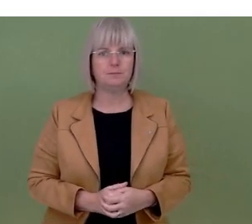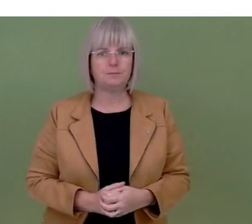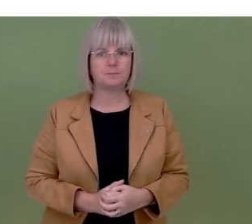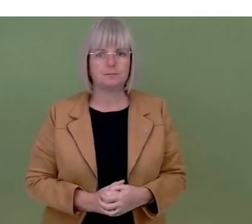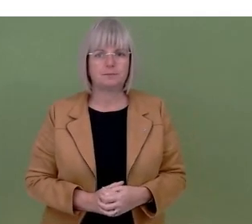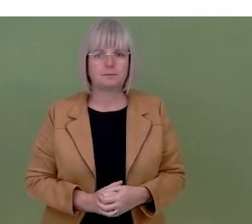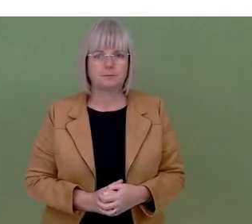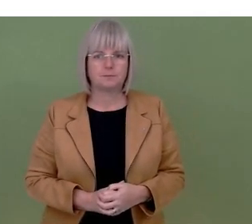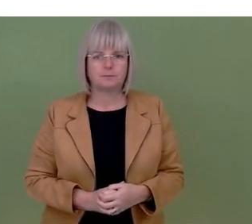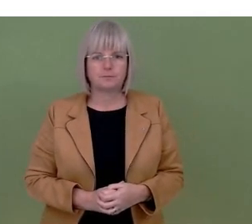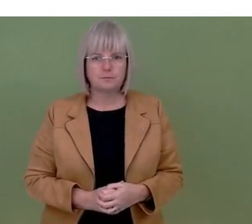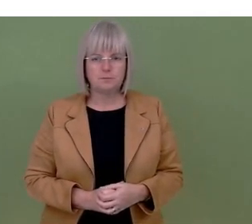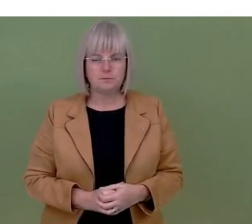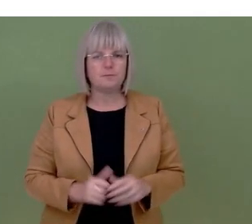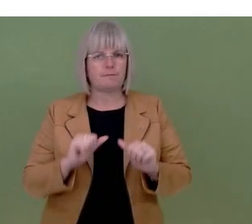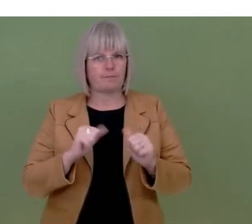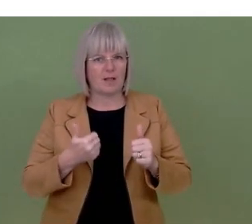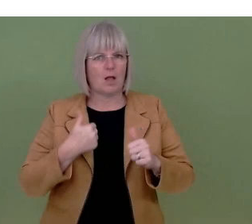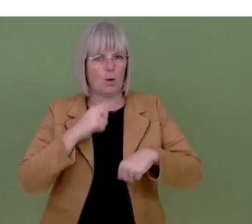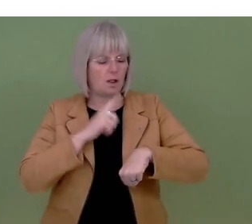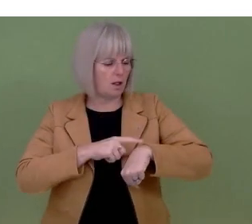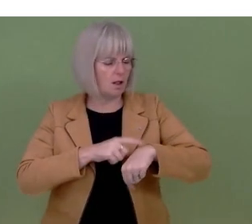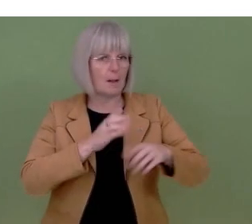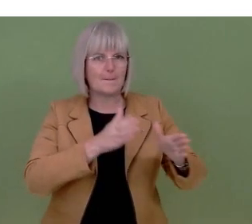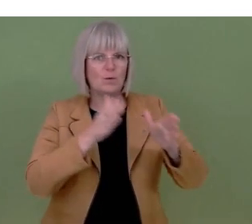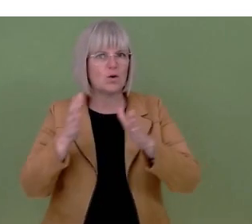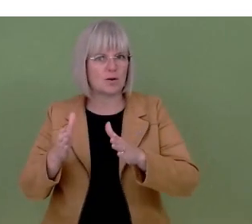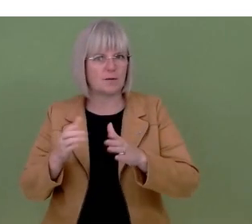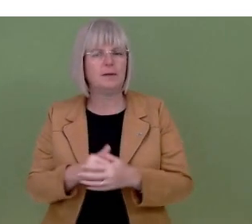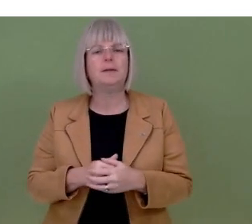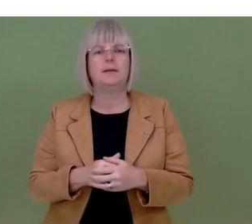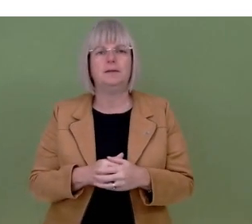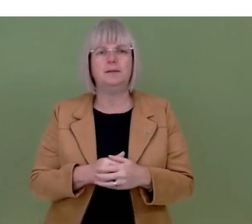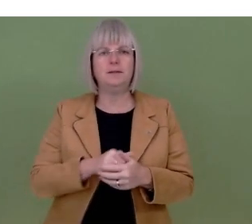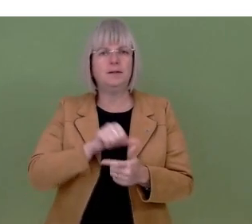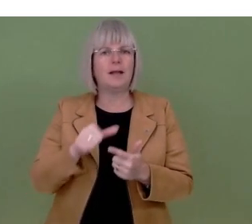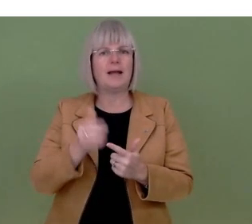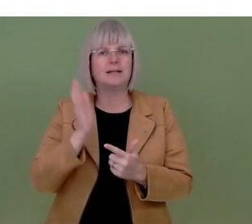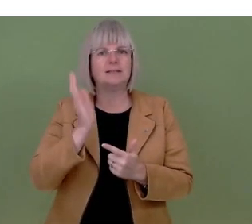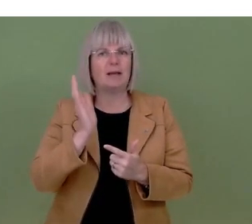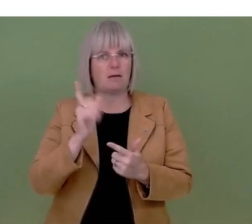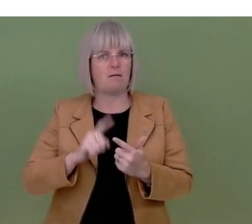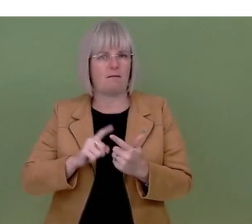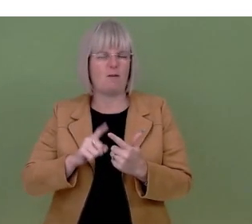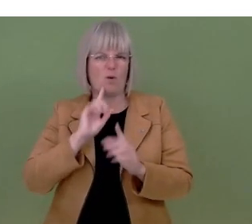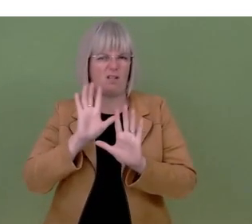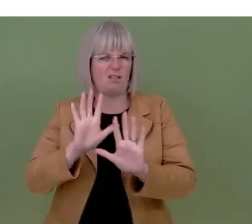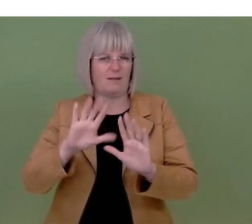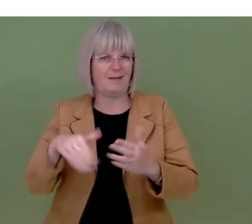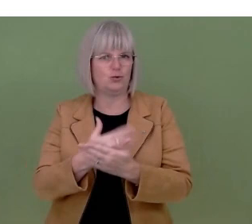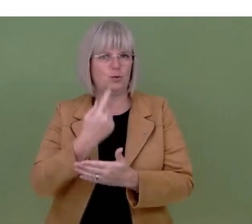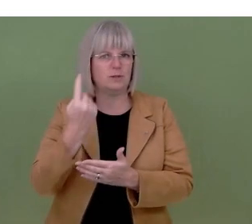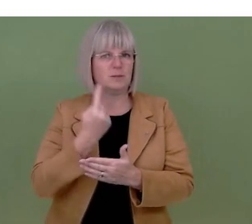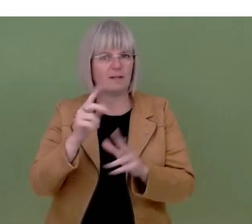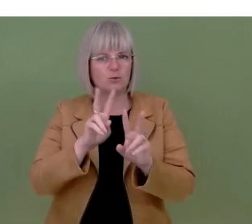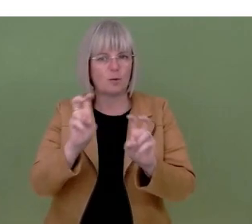Right, I'm going to move us on. Our next speaker's coming now, and I'm going to let him introduce himself and his topic without any